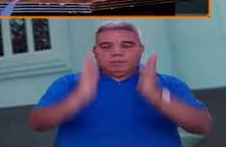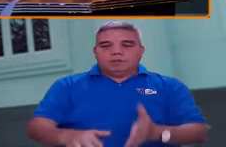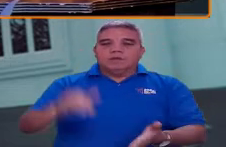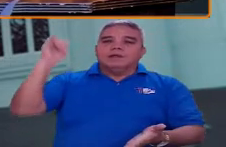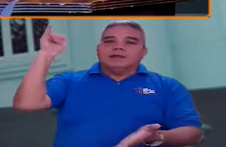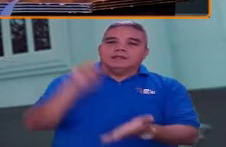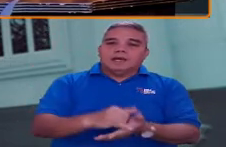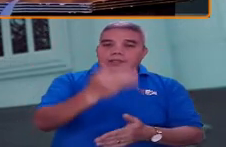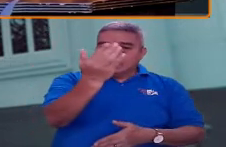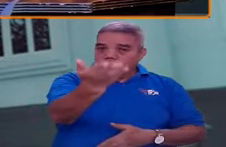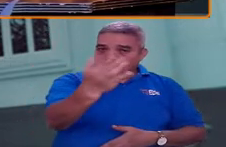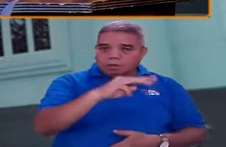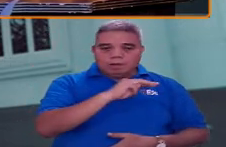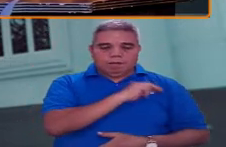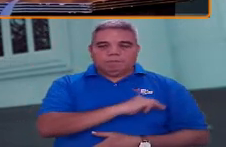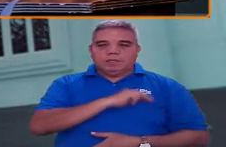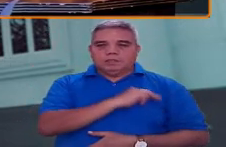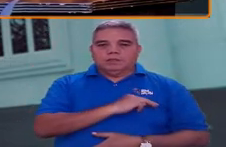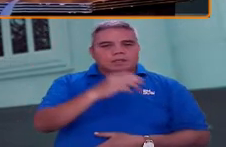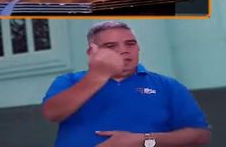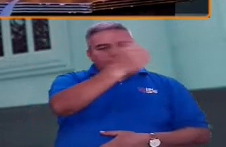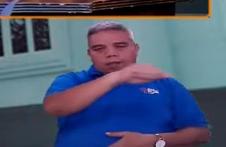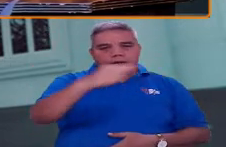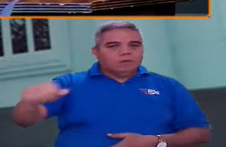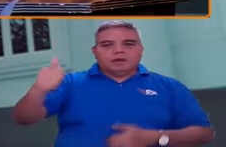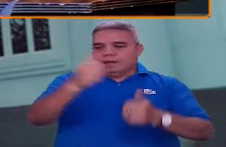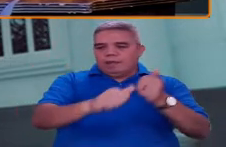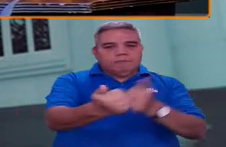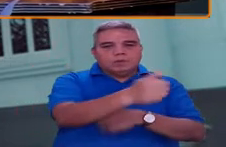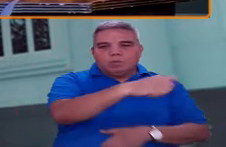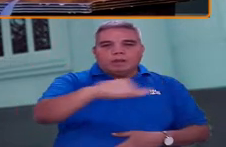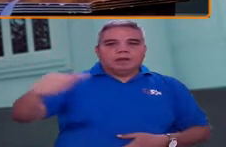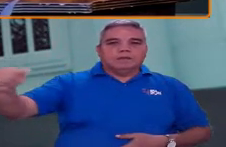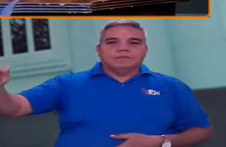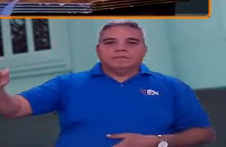That is our mission, finding people anywhere,